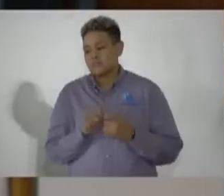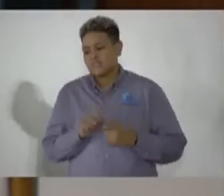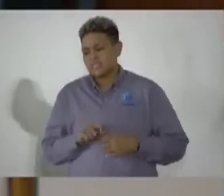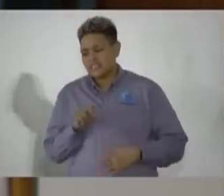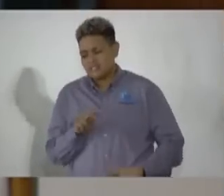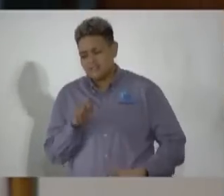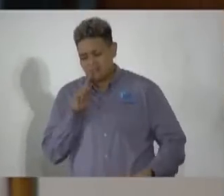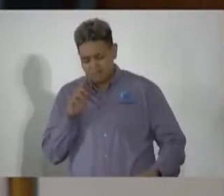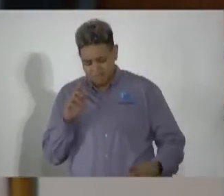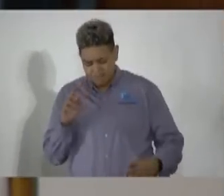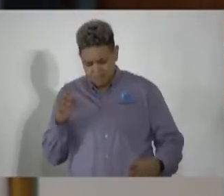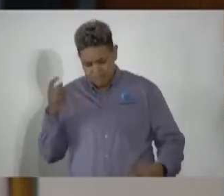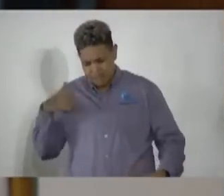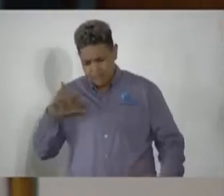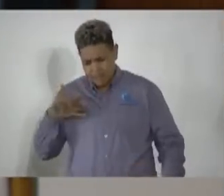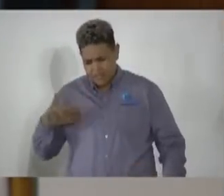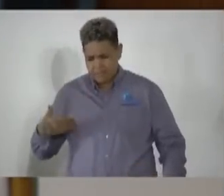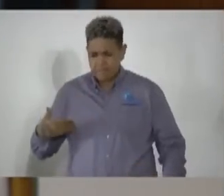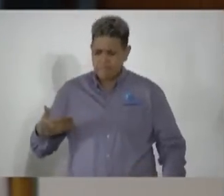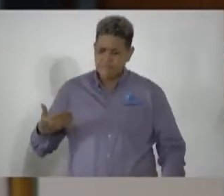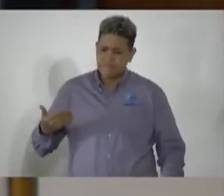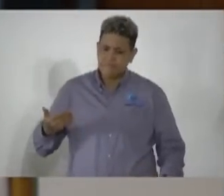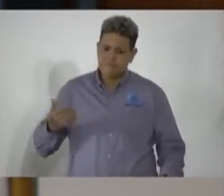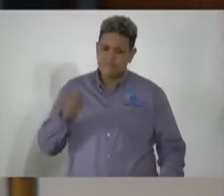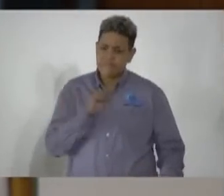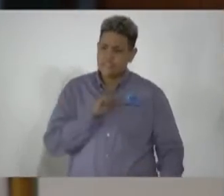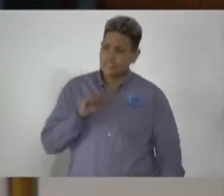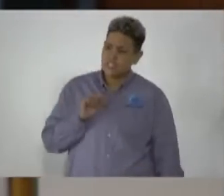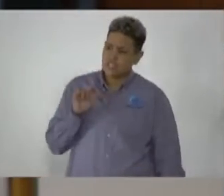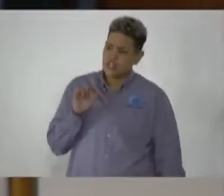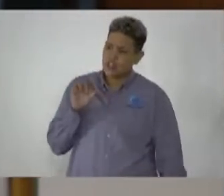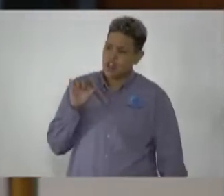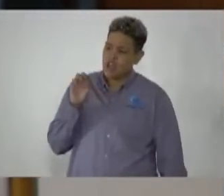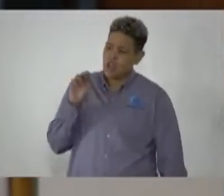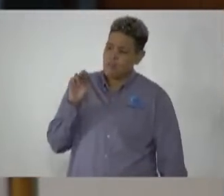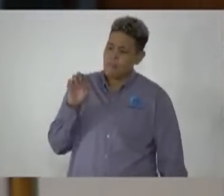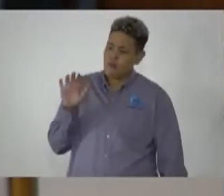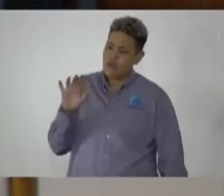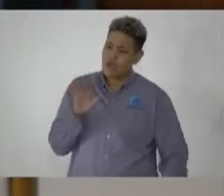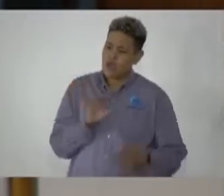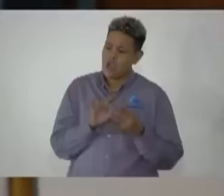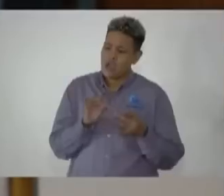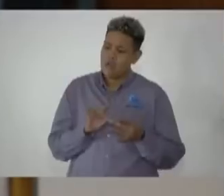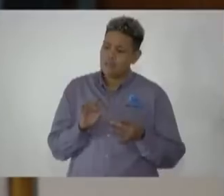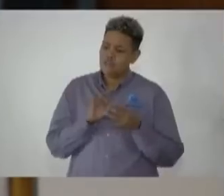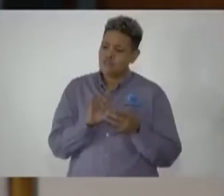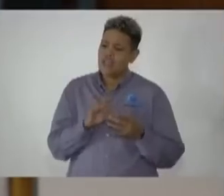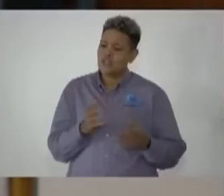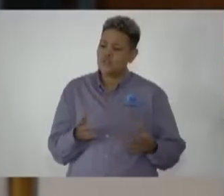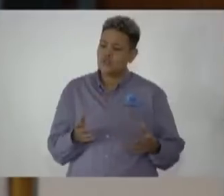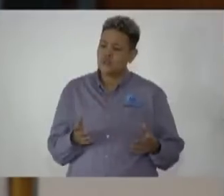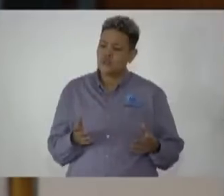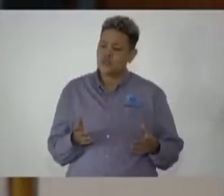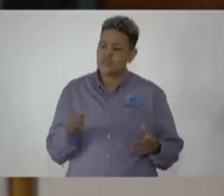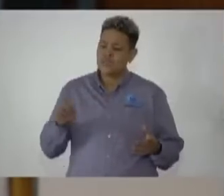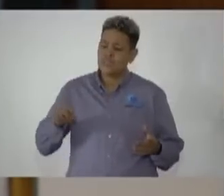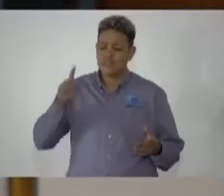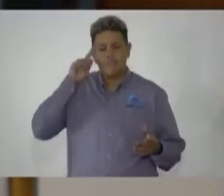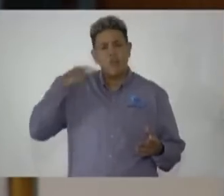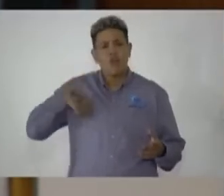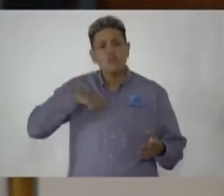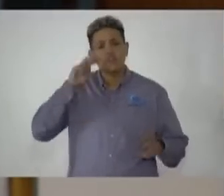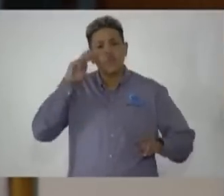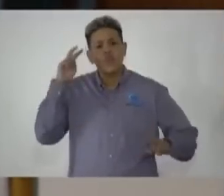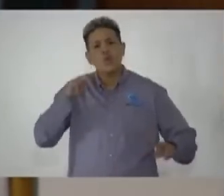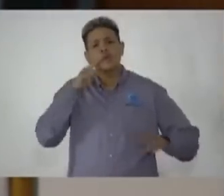though, moved by Senator Dr. Longmore's comments as to the need for us to take a